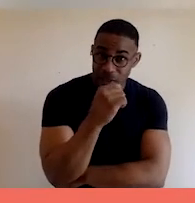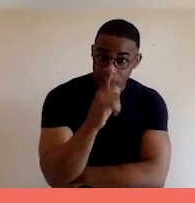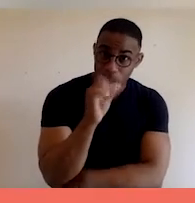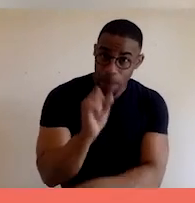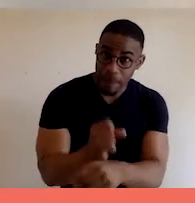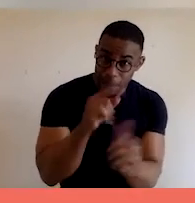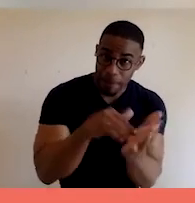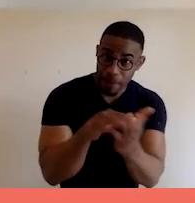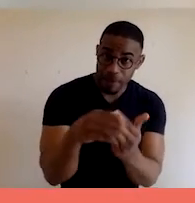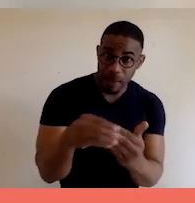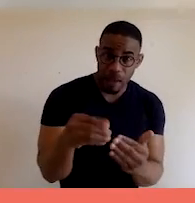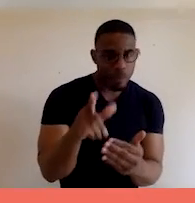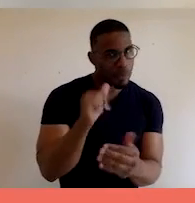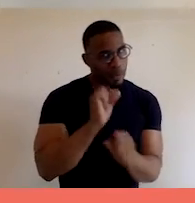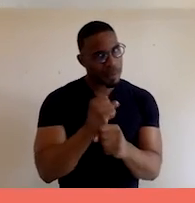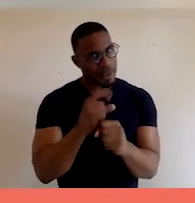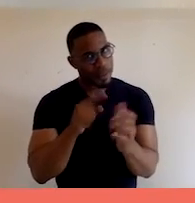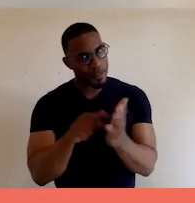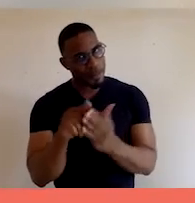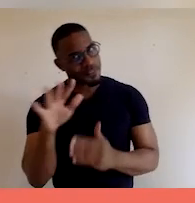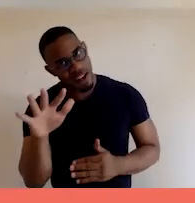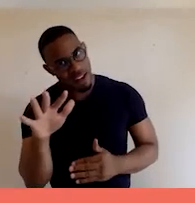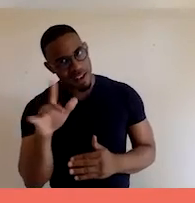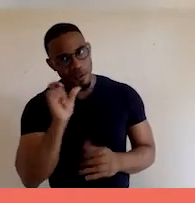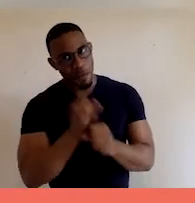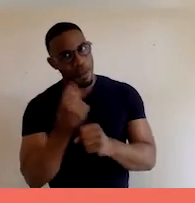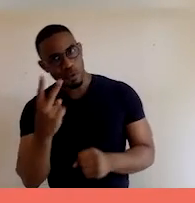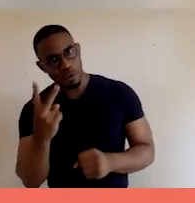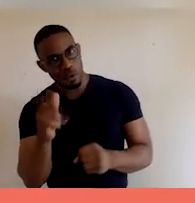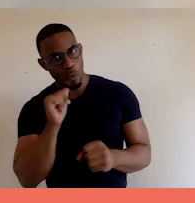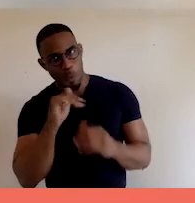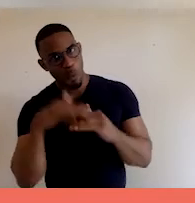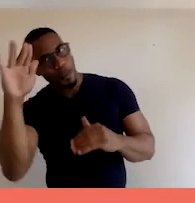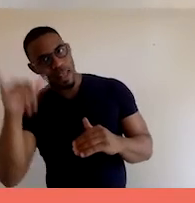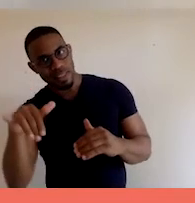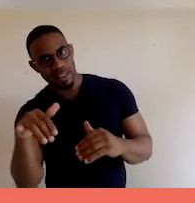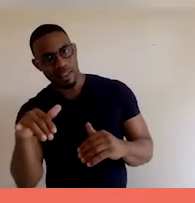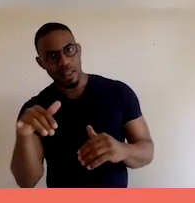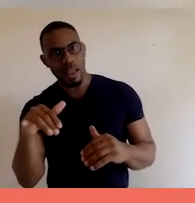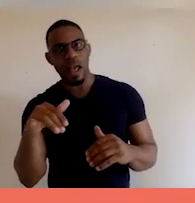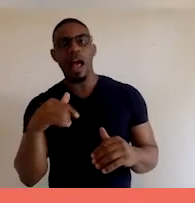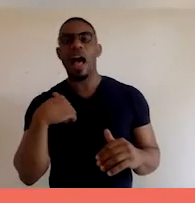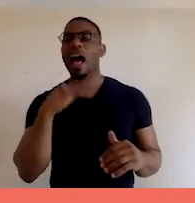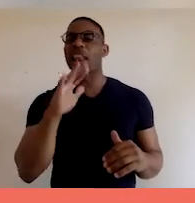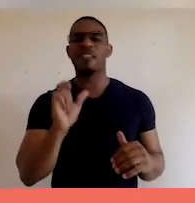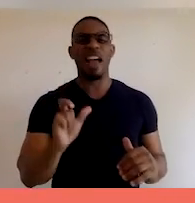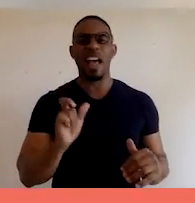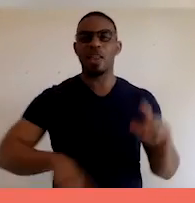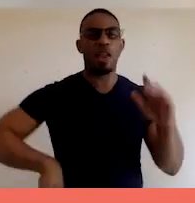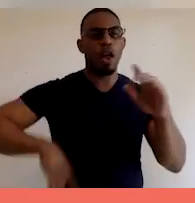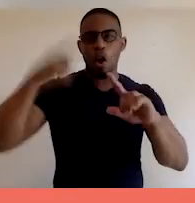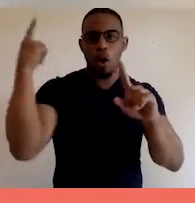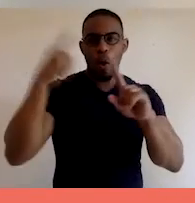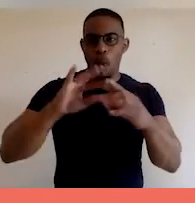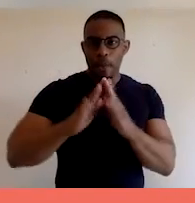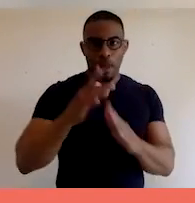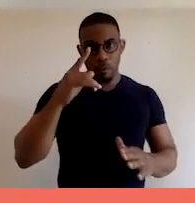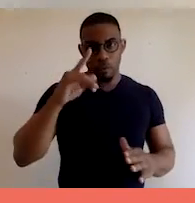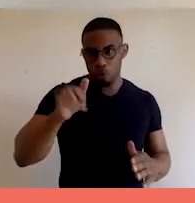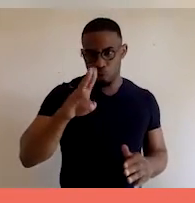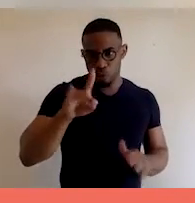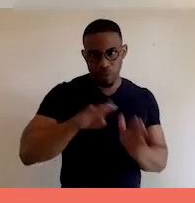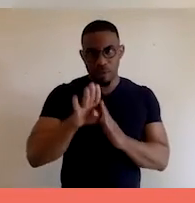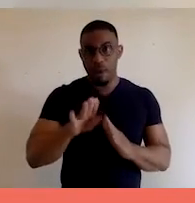will make $1 million, but you won't make $1.5 million. You won't make two. You won't go past that. I never had the goal of becoming a junior